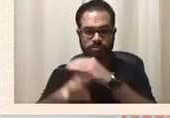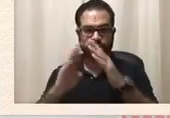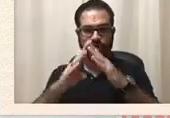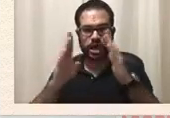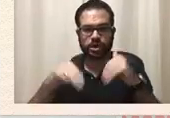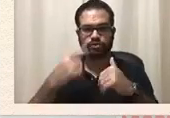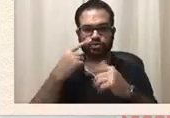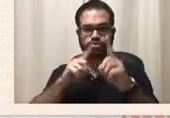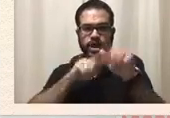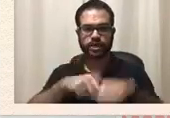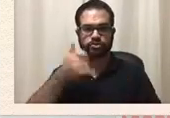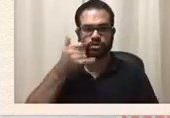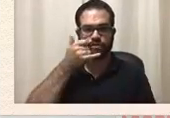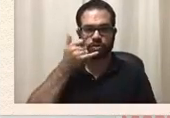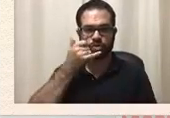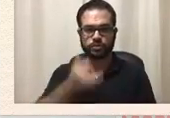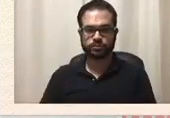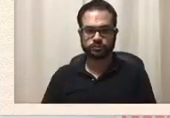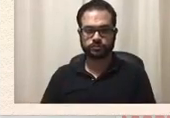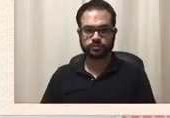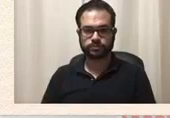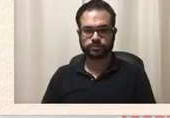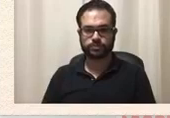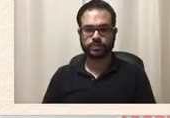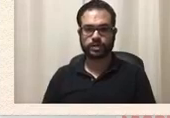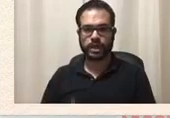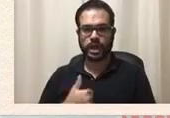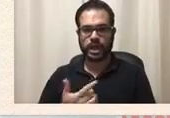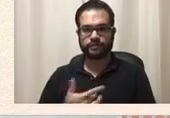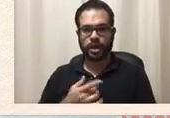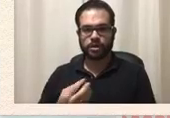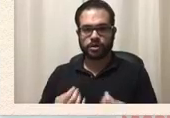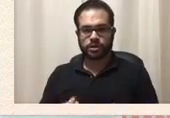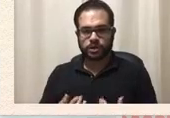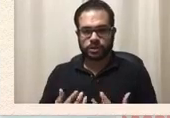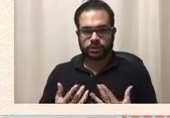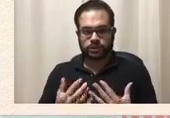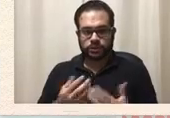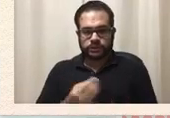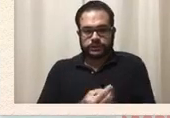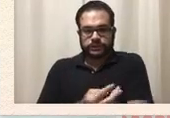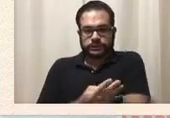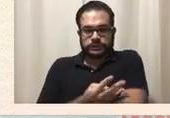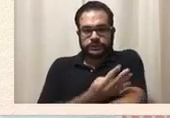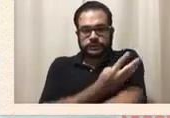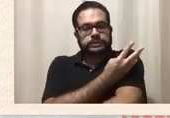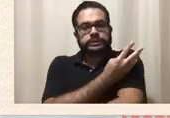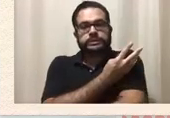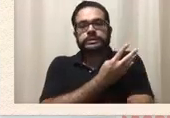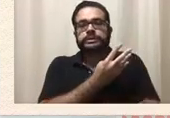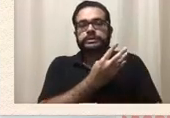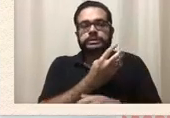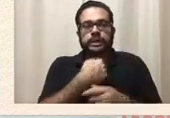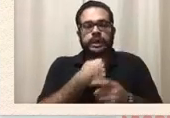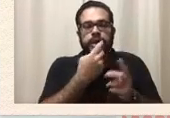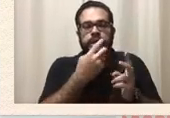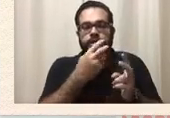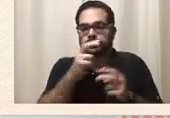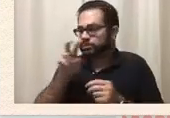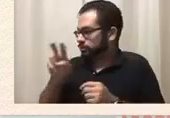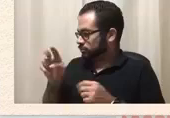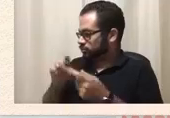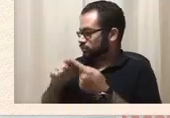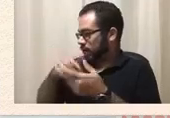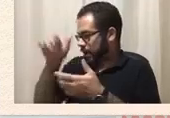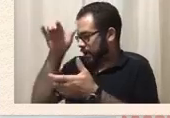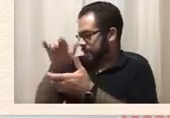A chill ran up my spine, and I turned to my husband, overwhelmed with fear.